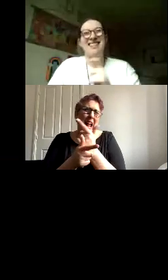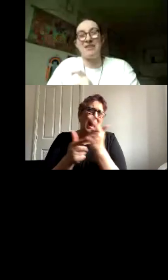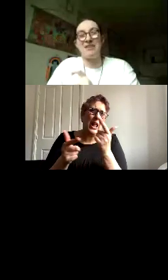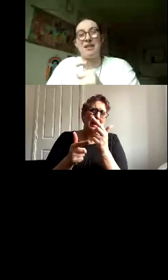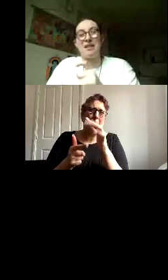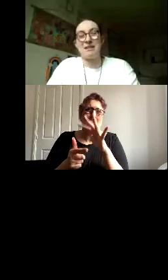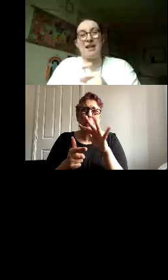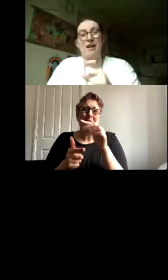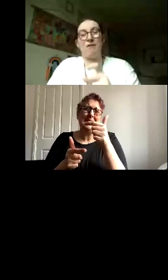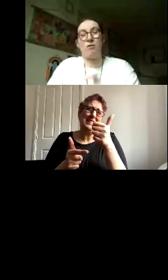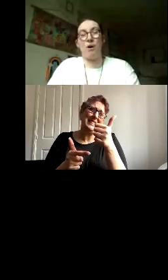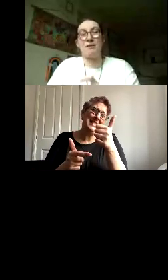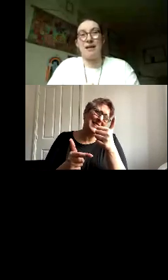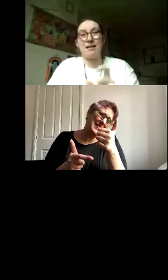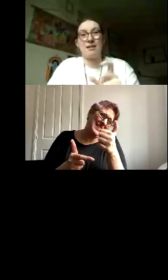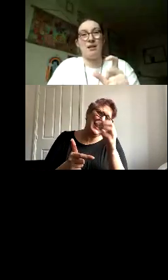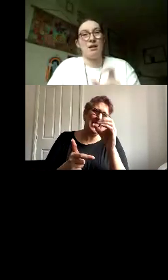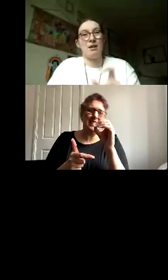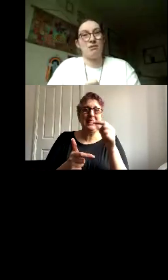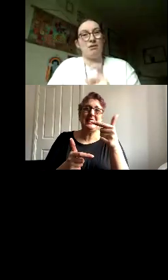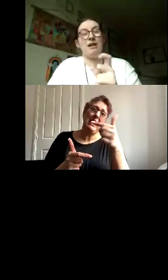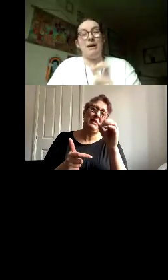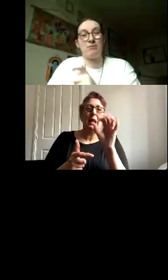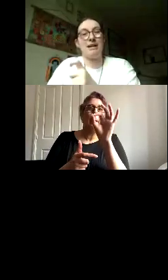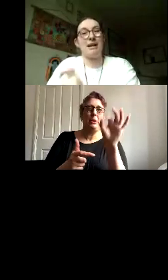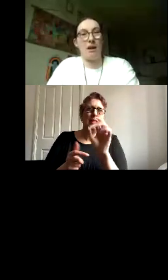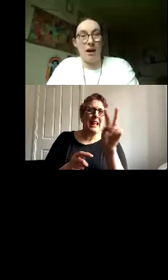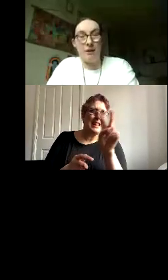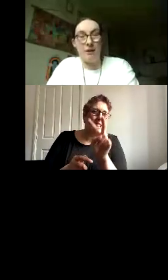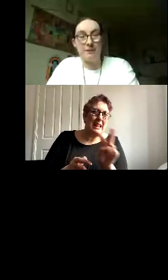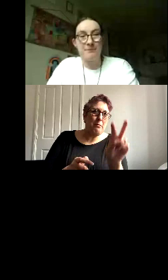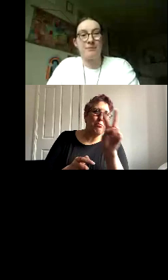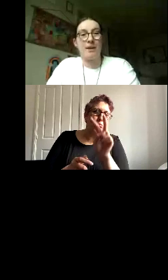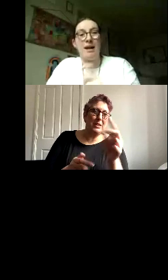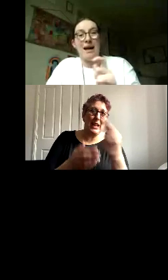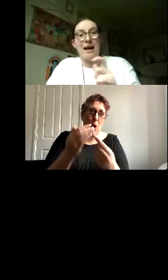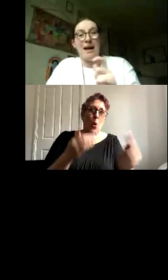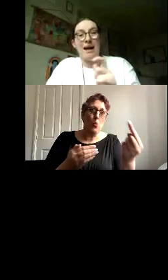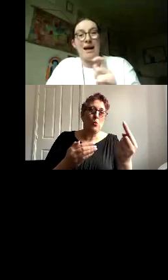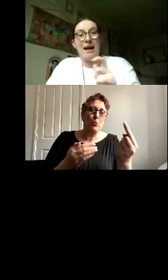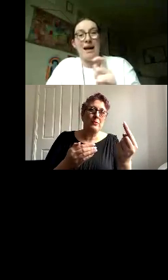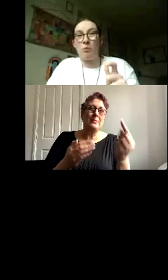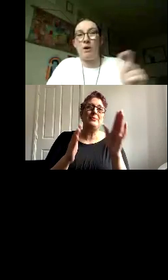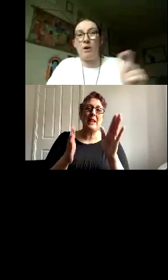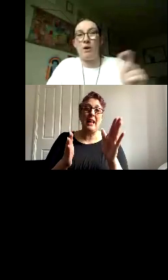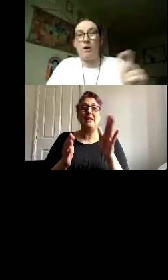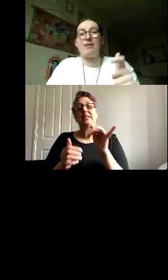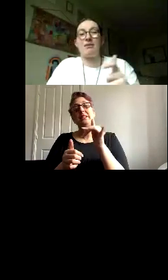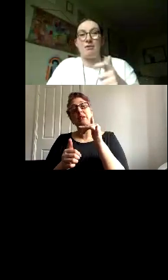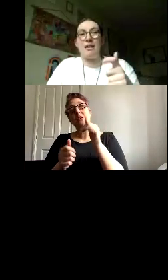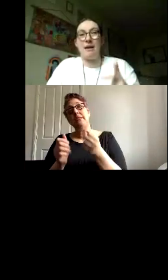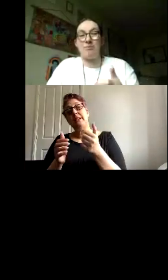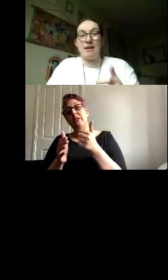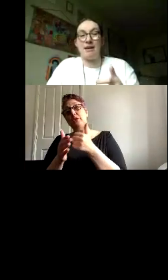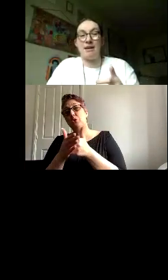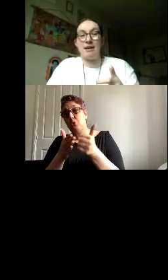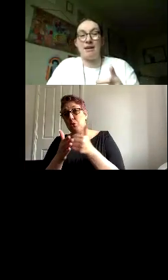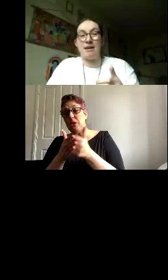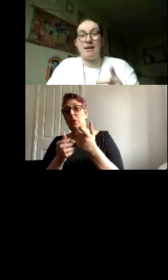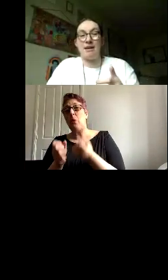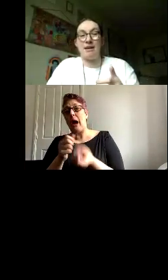to 70% of what is said through lip reading alone. And often what they will get through the lip